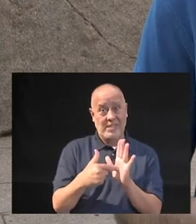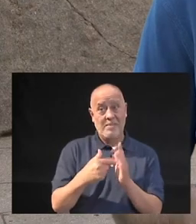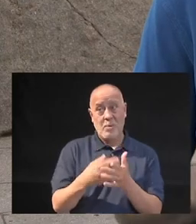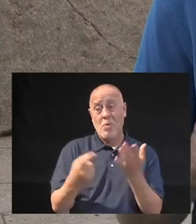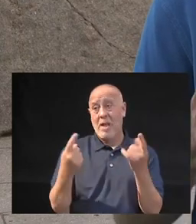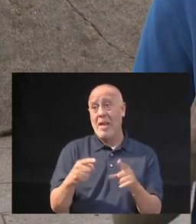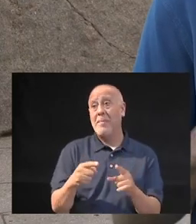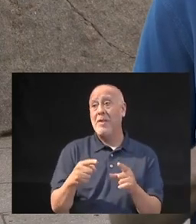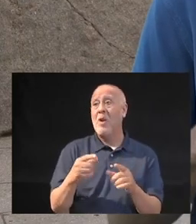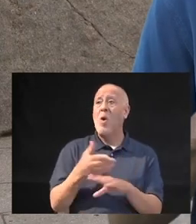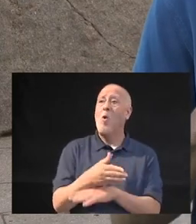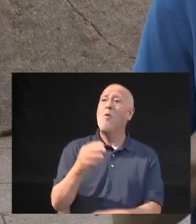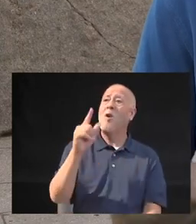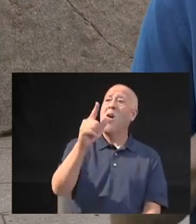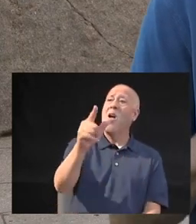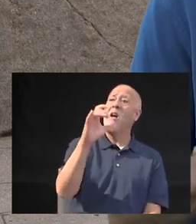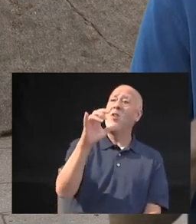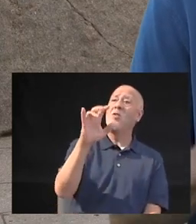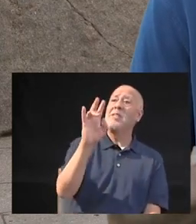happened to over